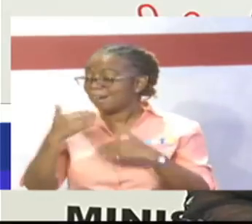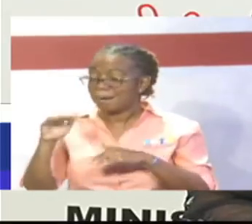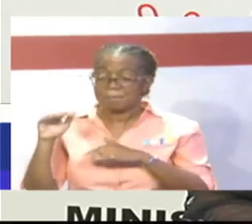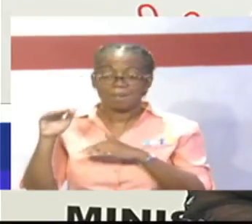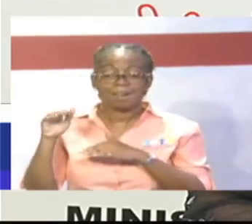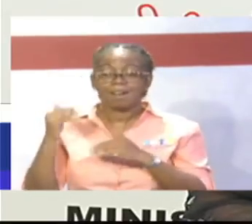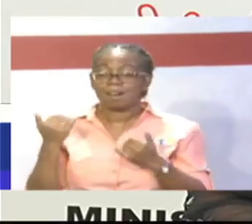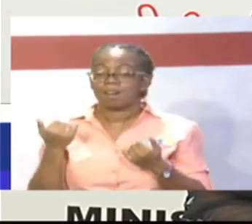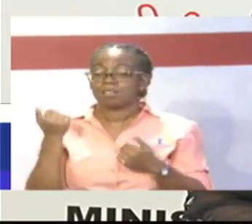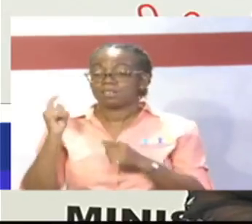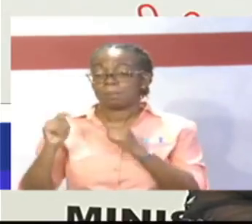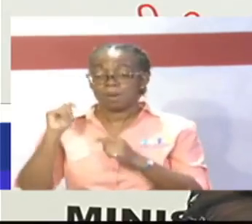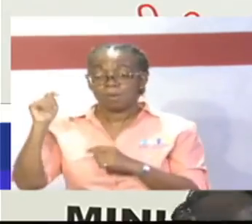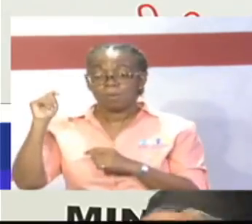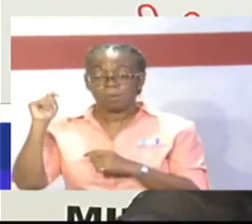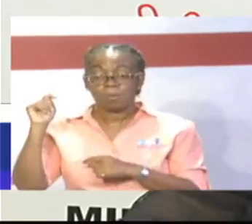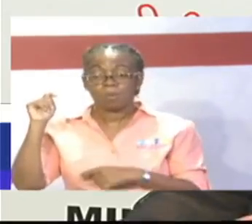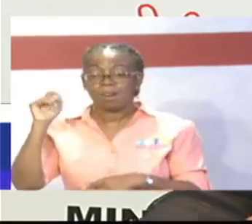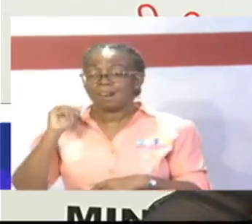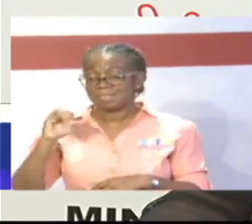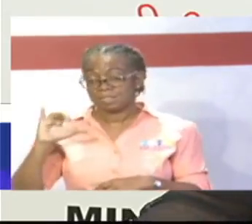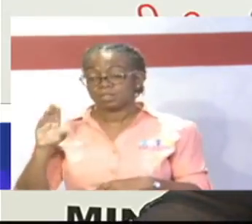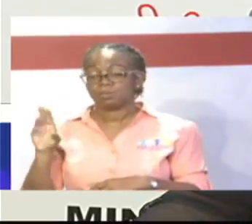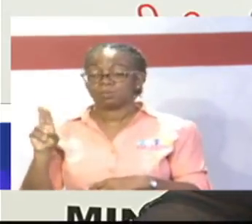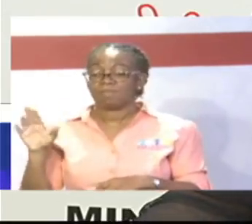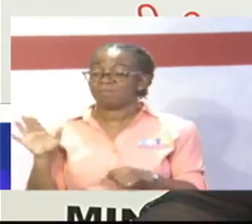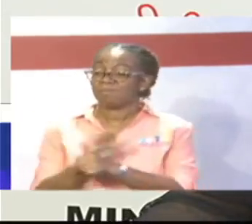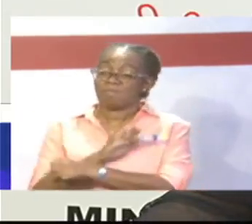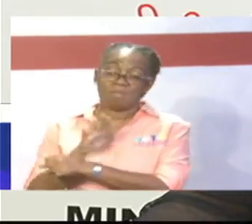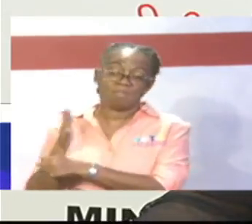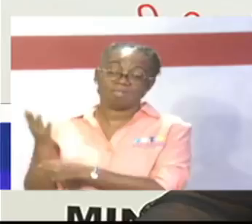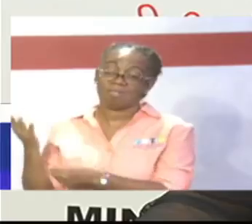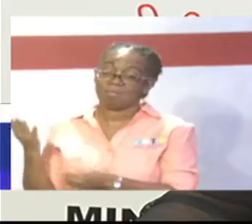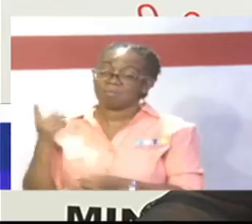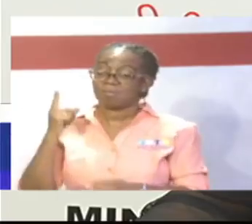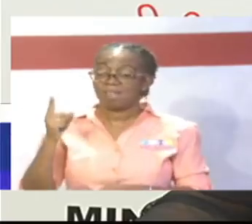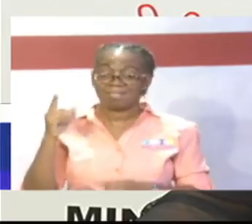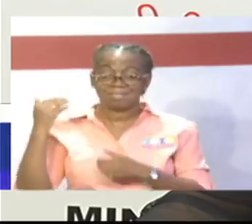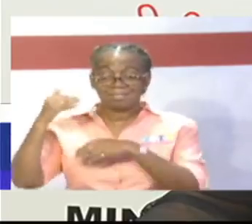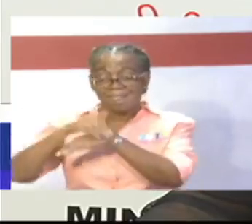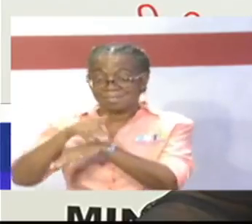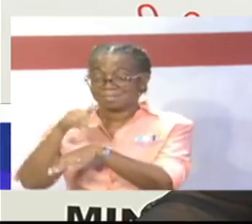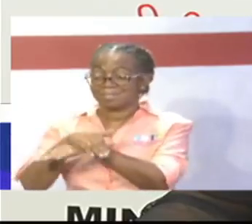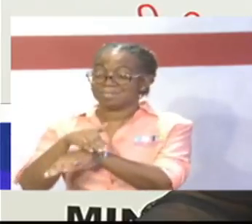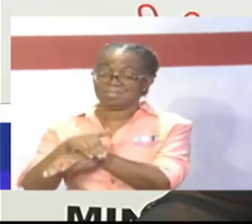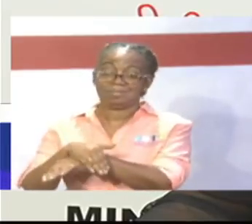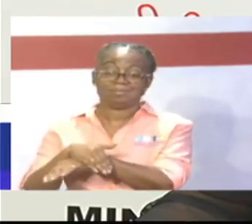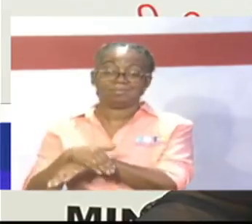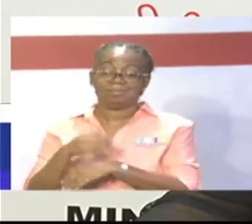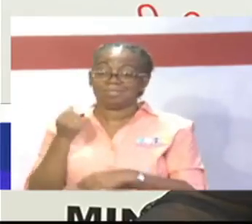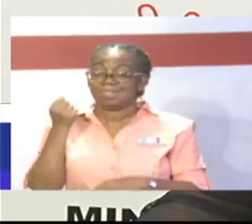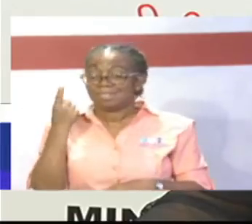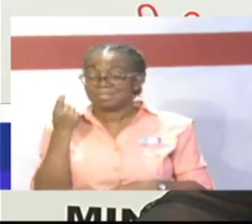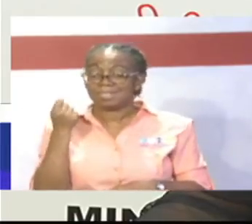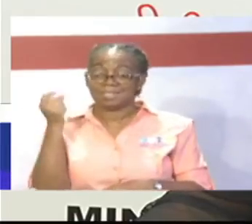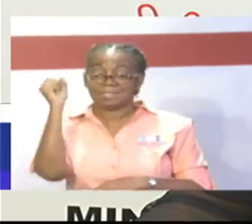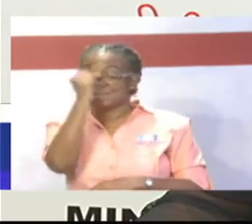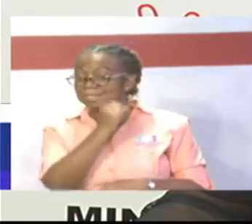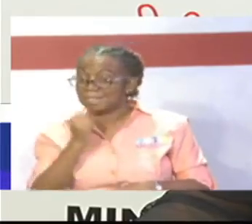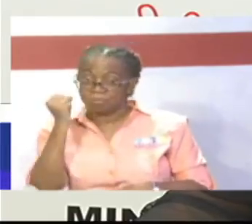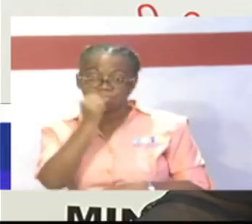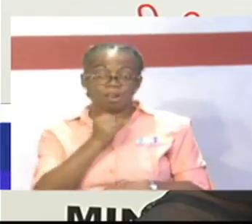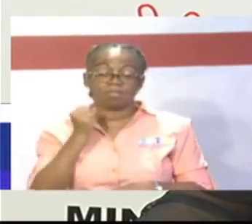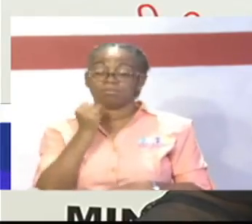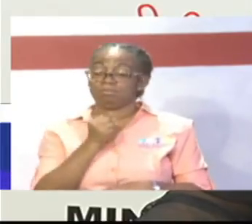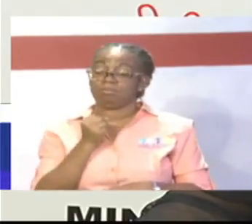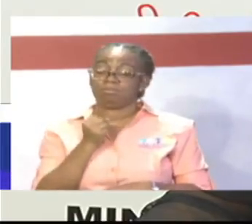at 100% capacity. And that was an overnight change, demonstrating the severity of the situation and